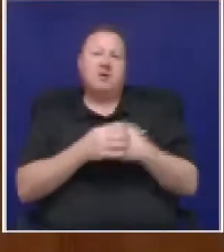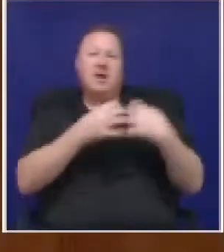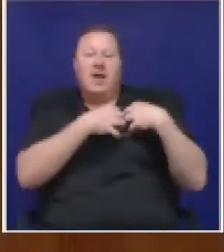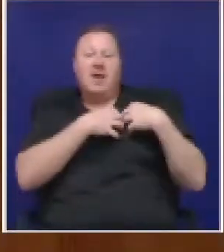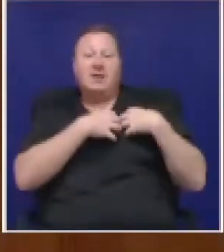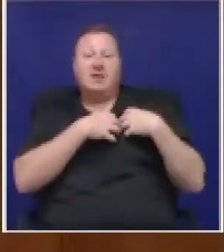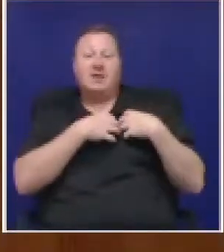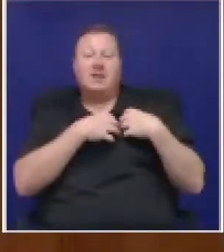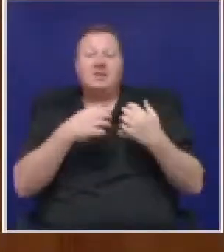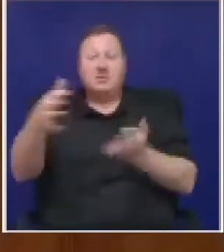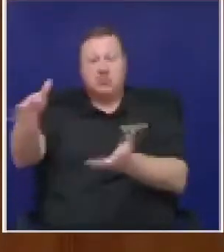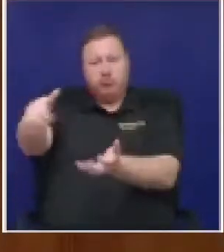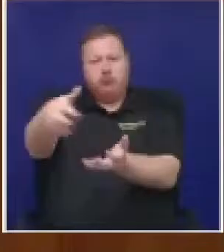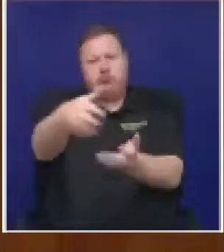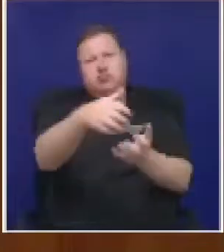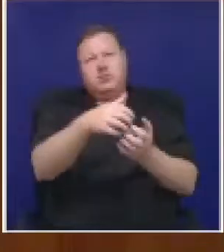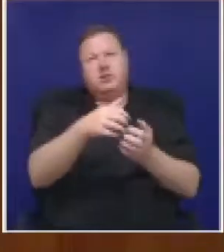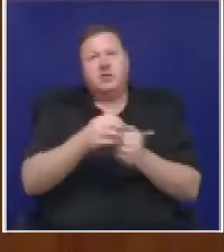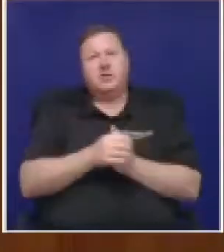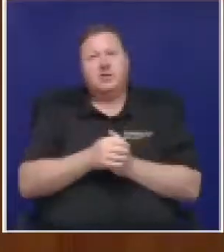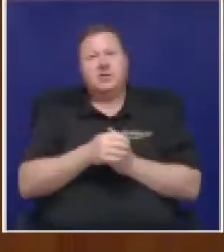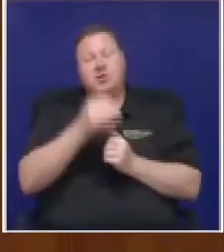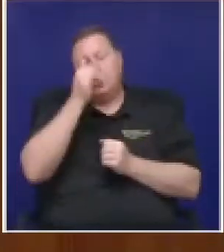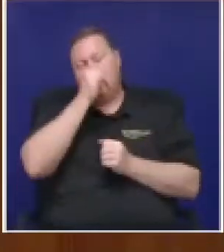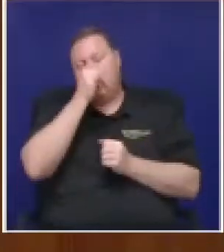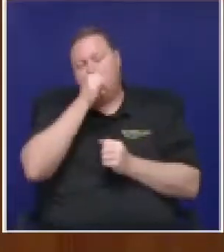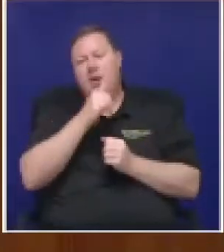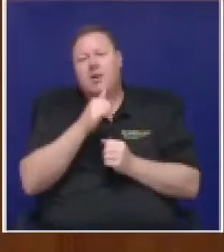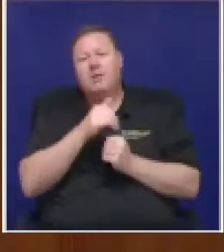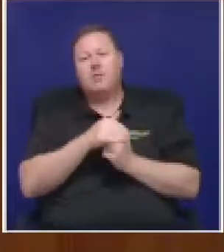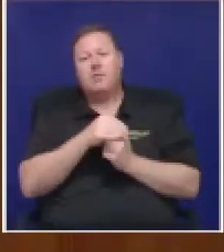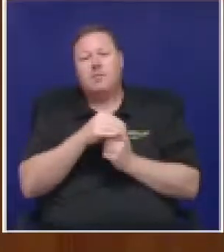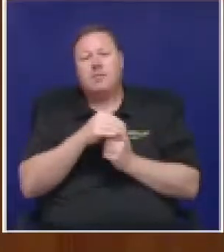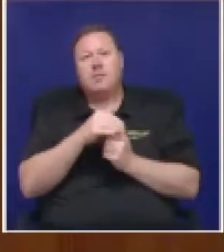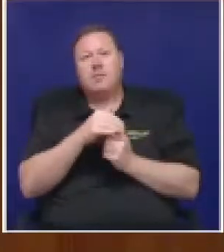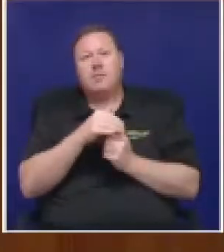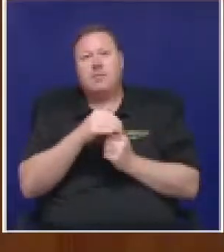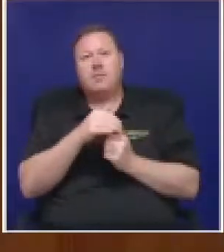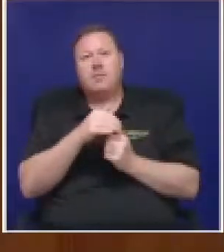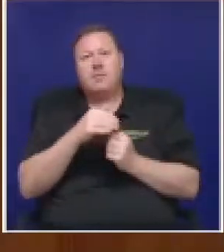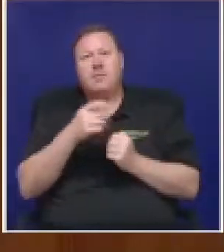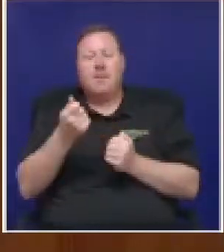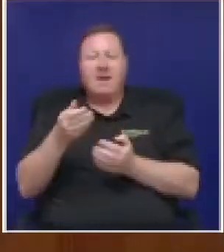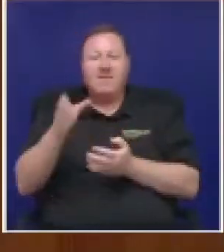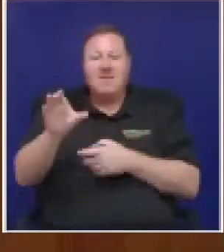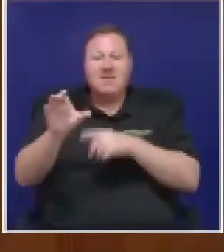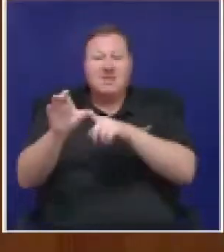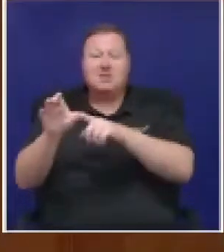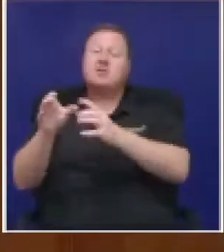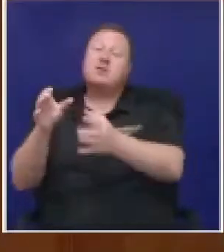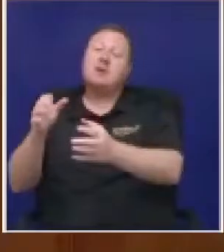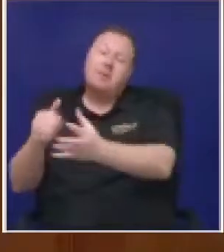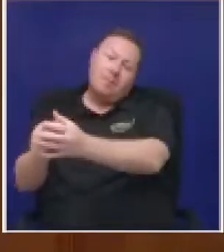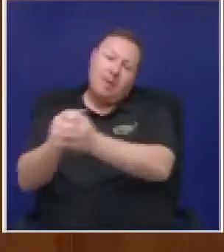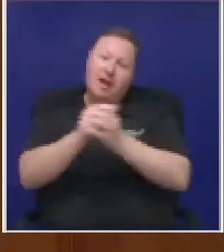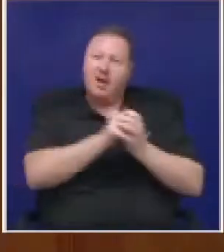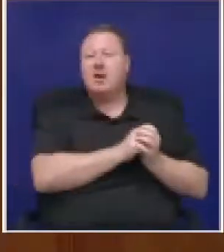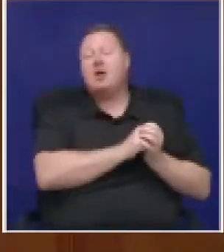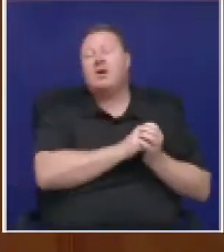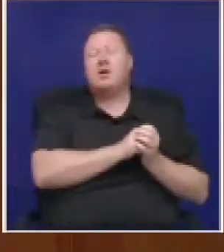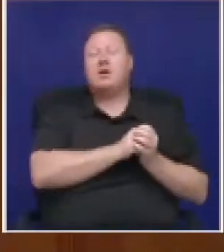forfeiture of the proceeds of crime, which can result in crime not